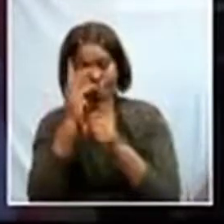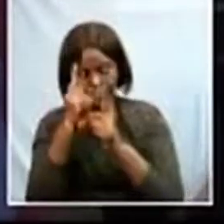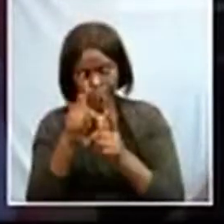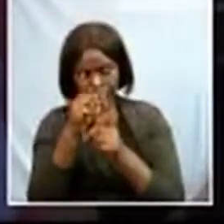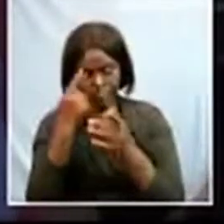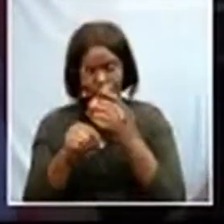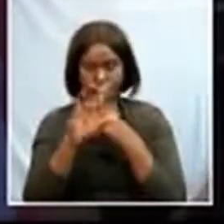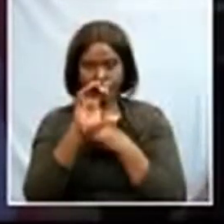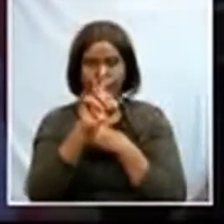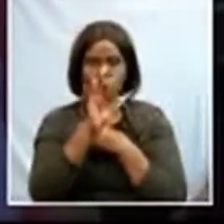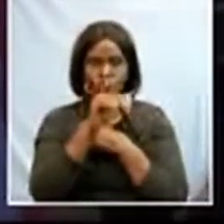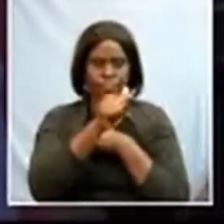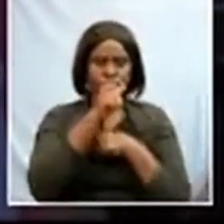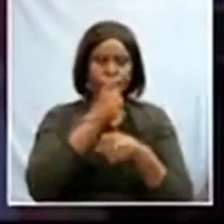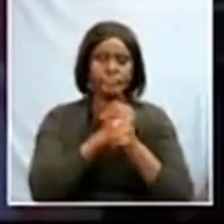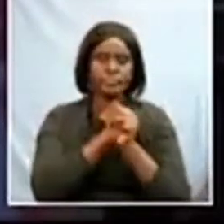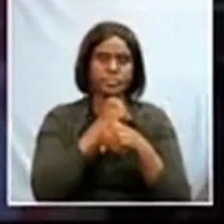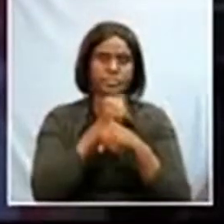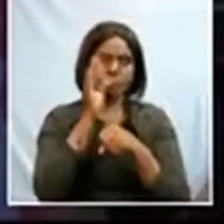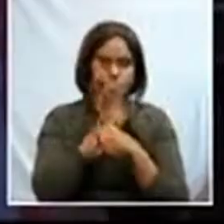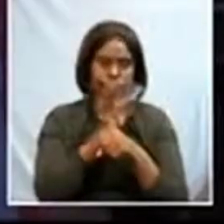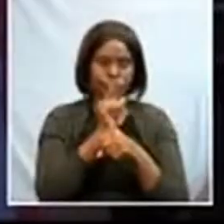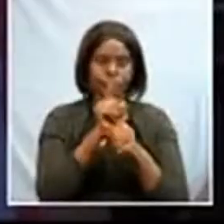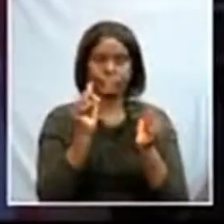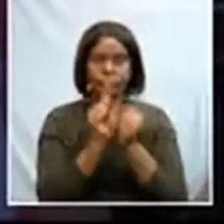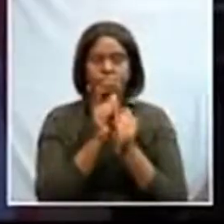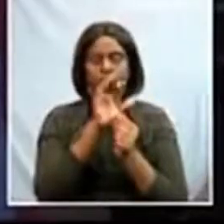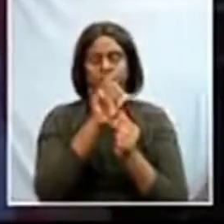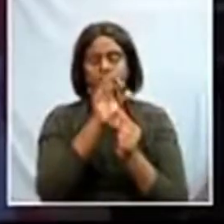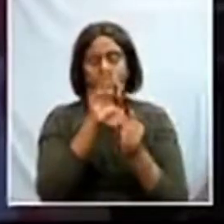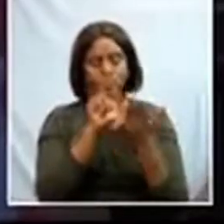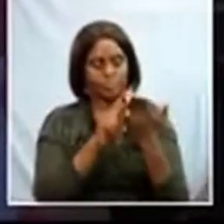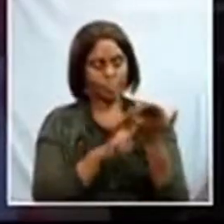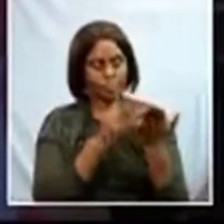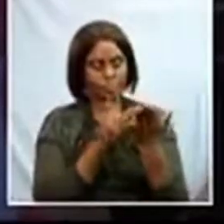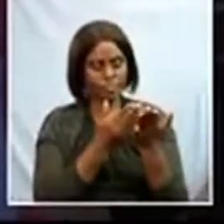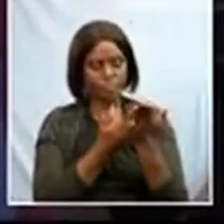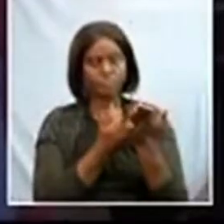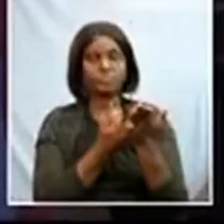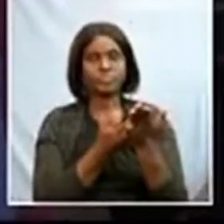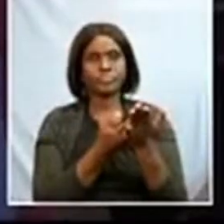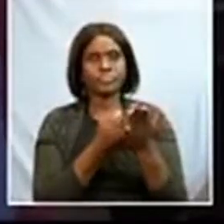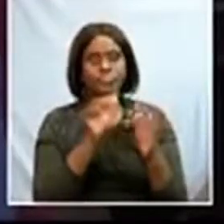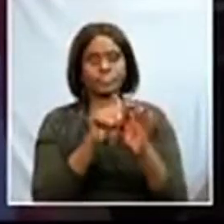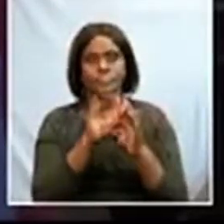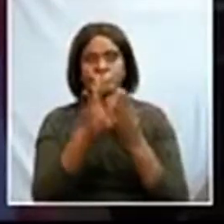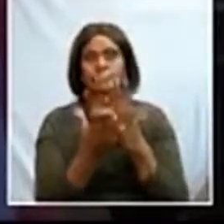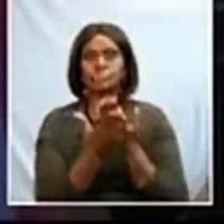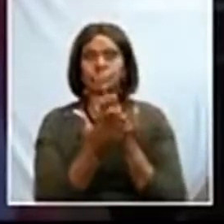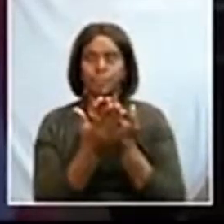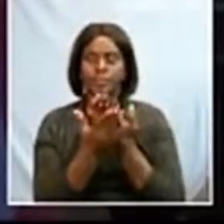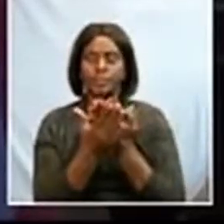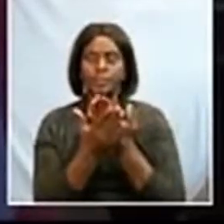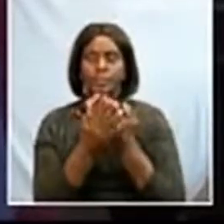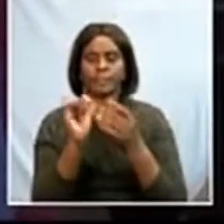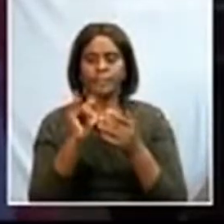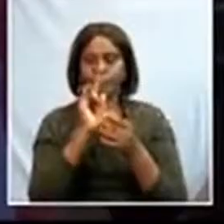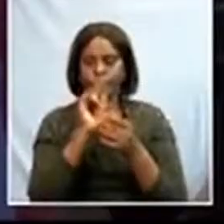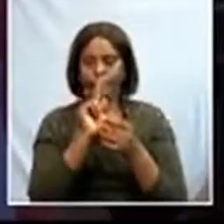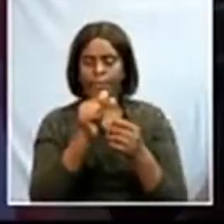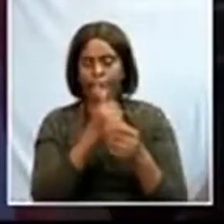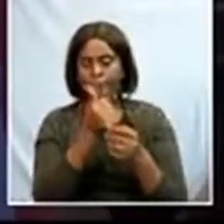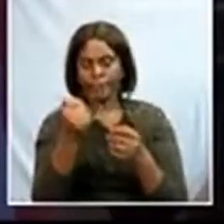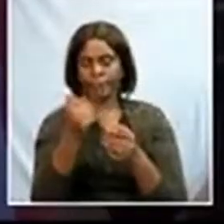CDFC made was that, and the CDFC minutes, Chair, in the addendum. Yes, the